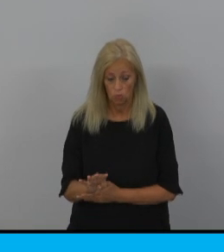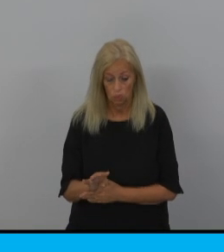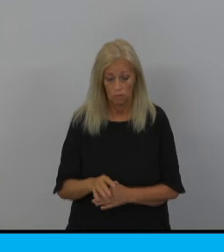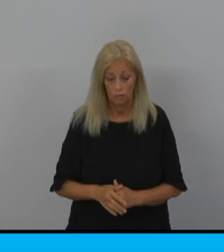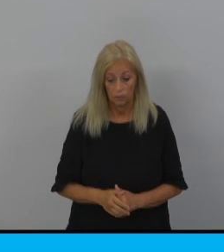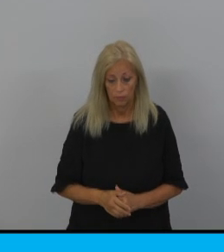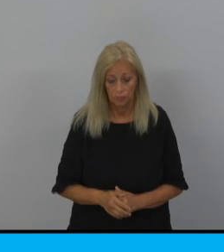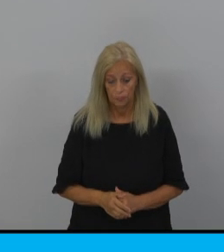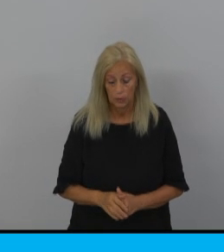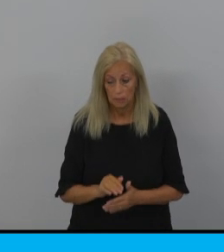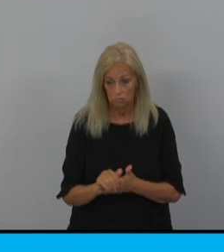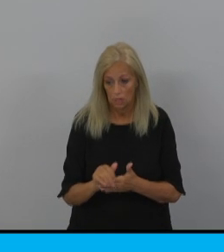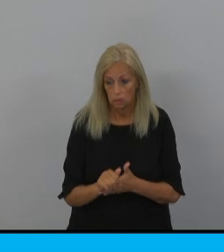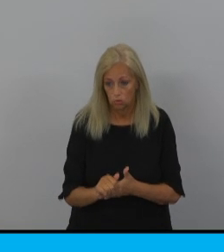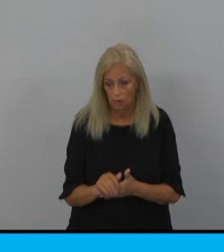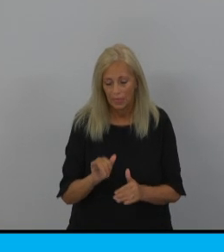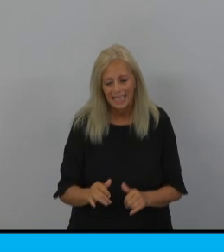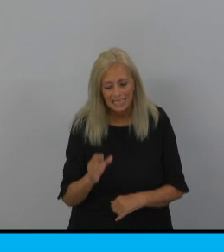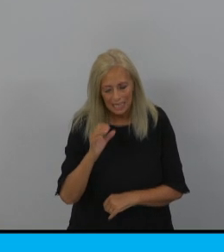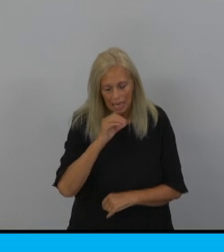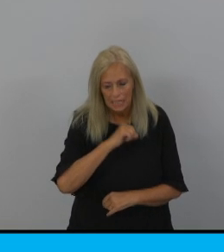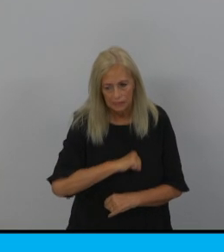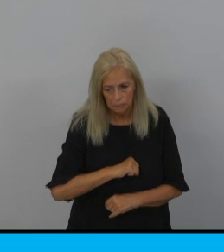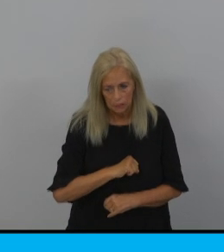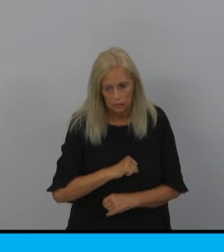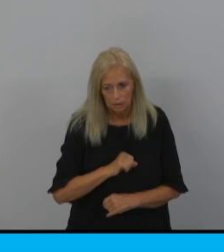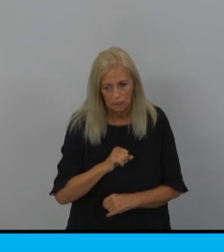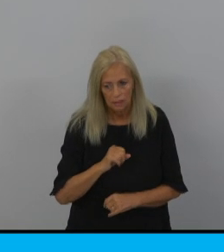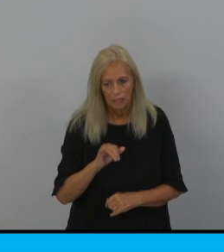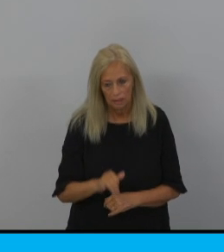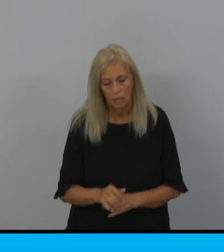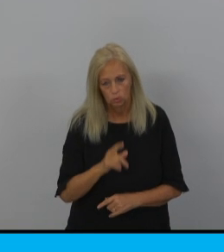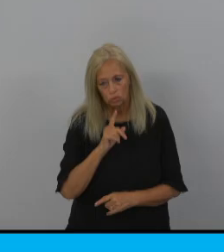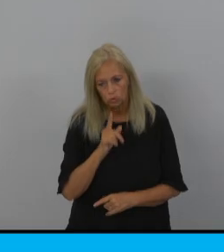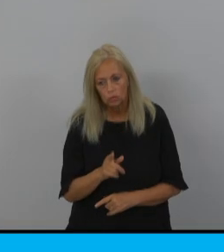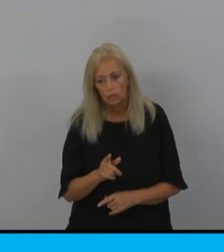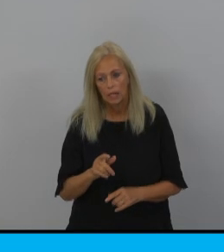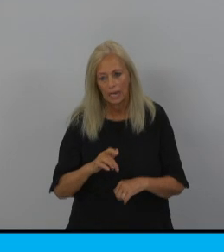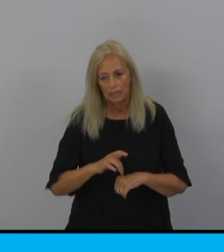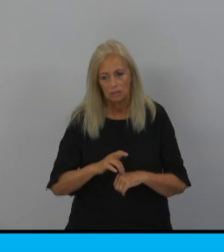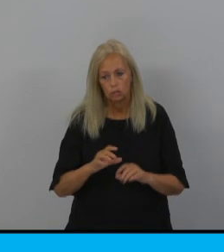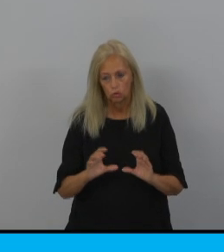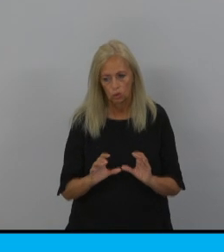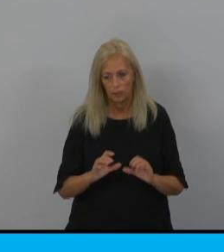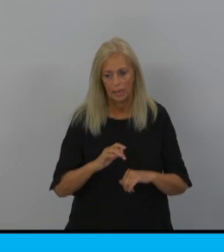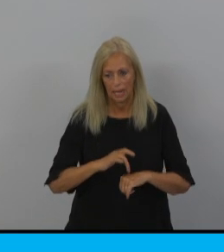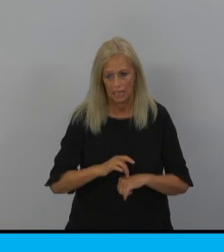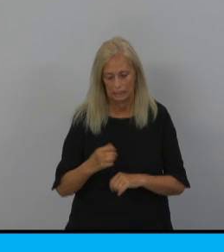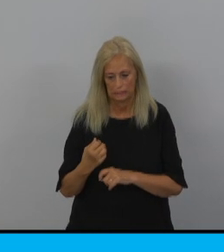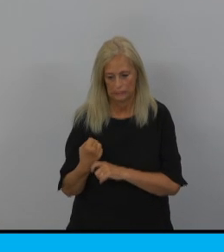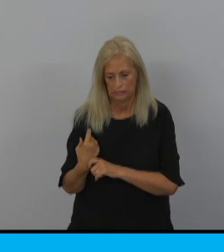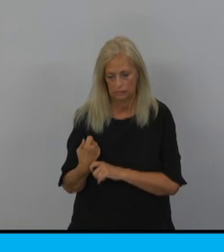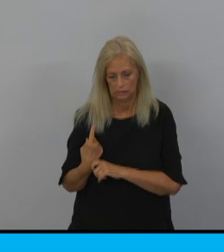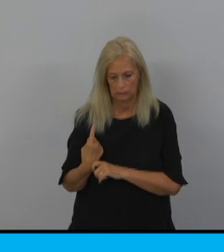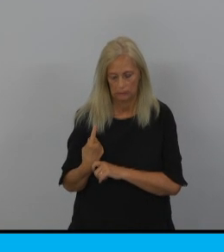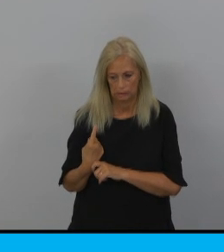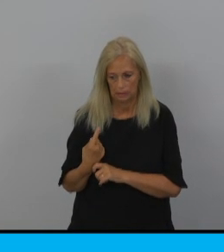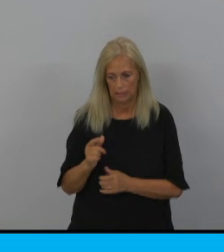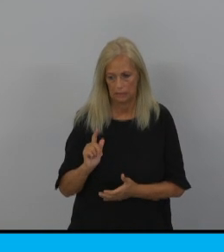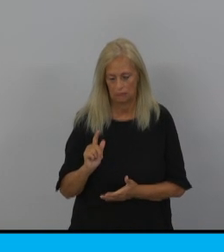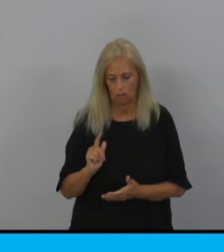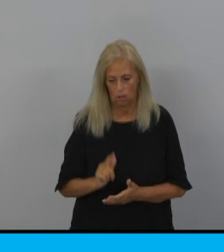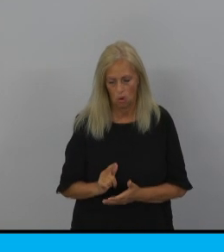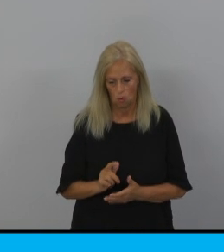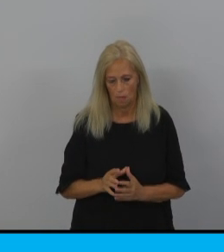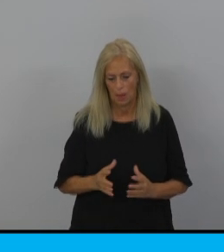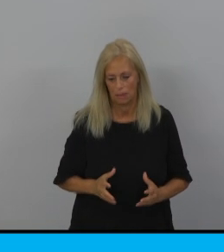$38,744 estimate. That's what they were actually certified at for this past year. Since it's a low amount, I just